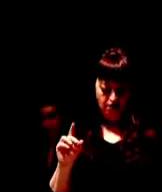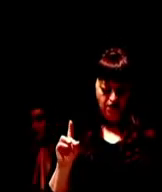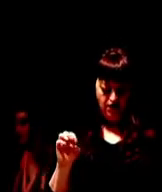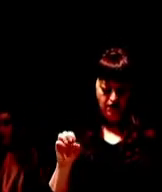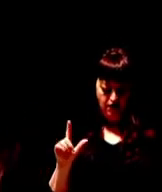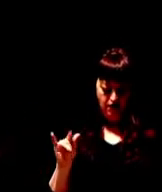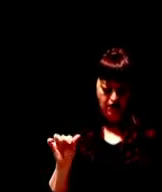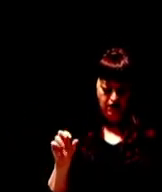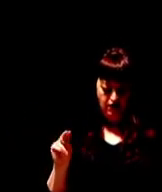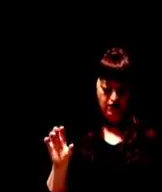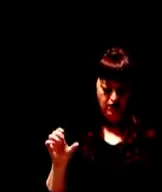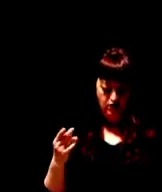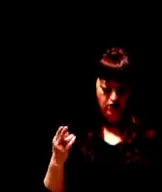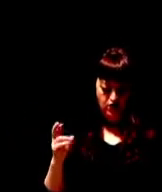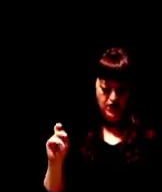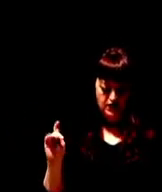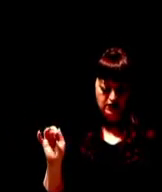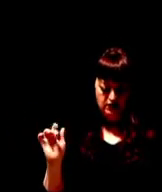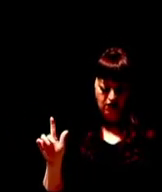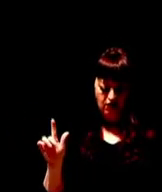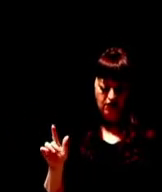Madeline Crystal.